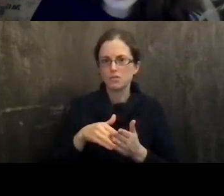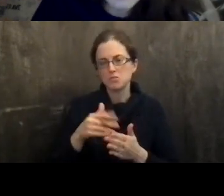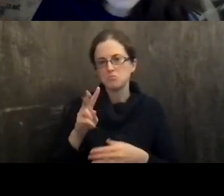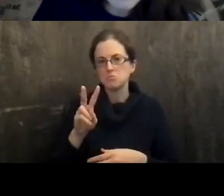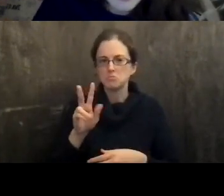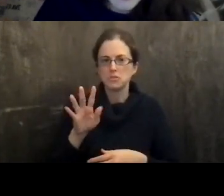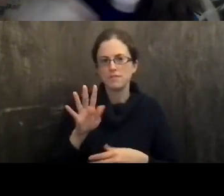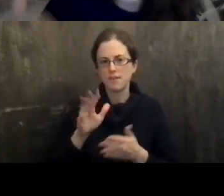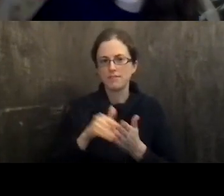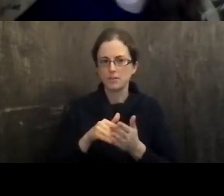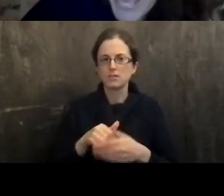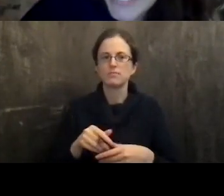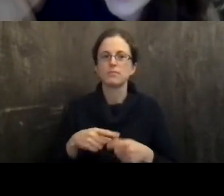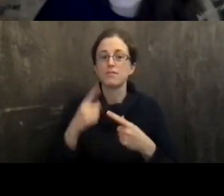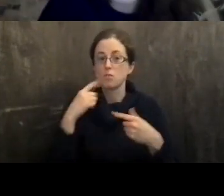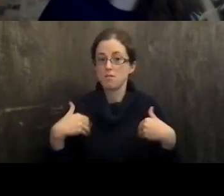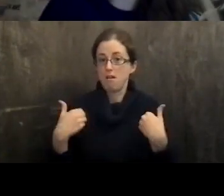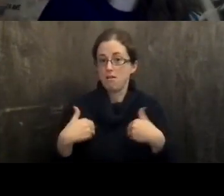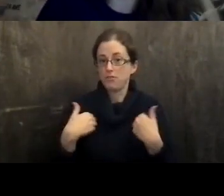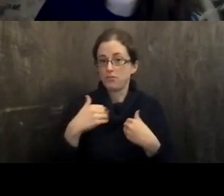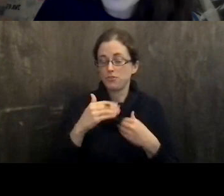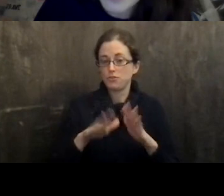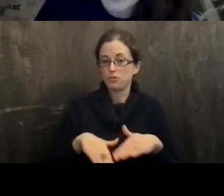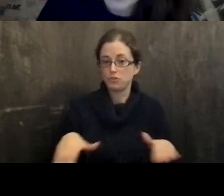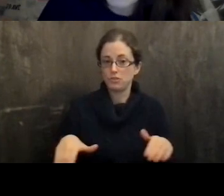2,268 children, and then they added an additional